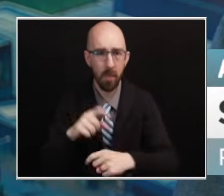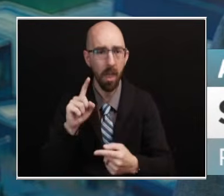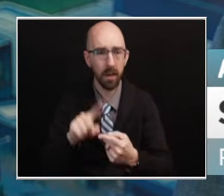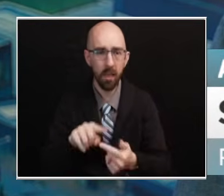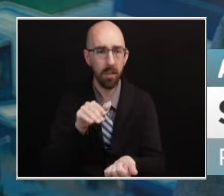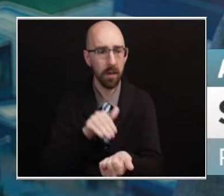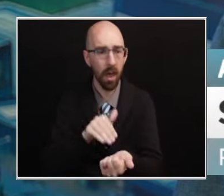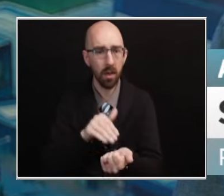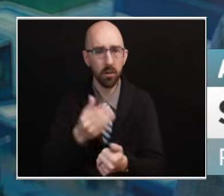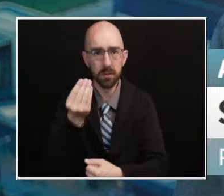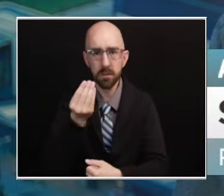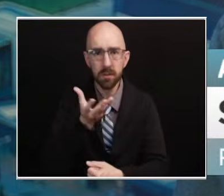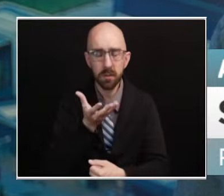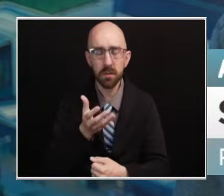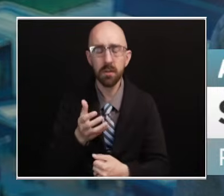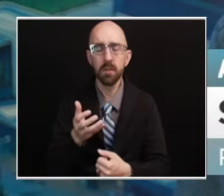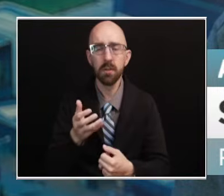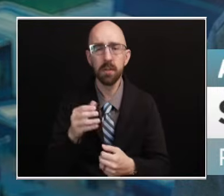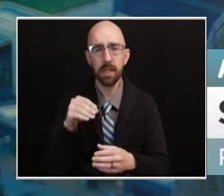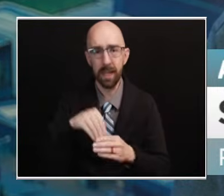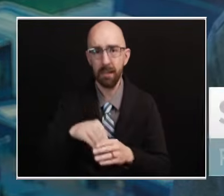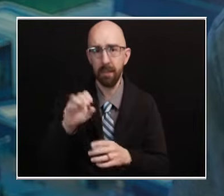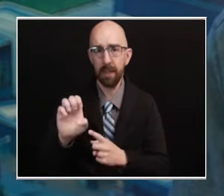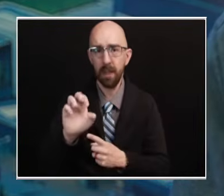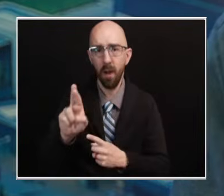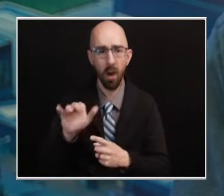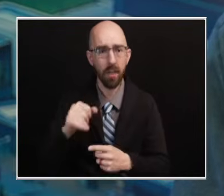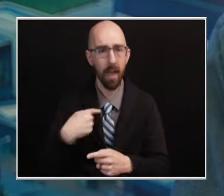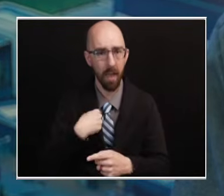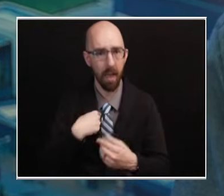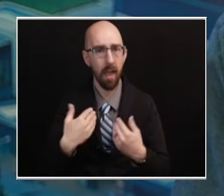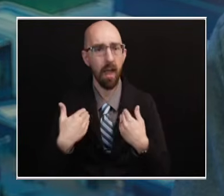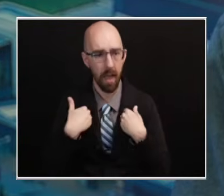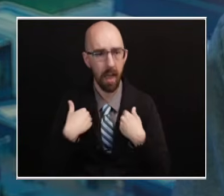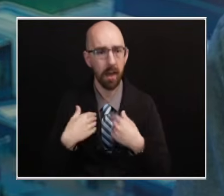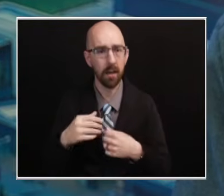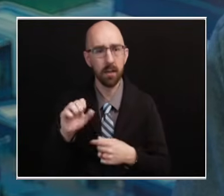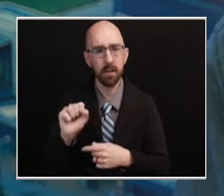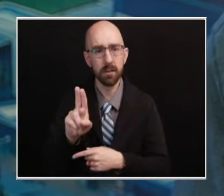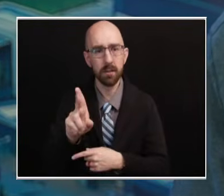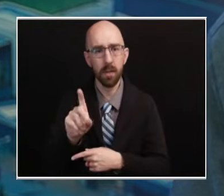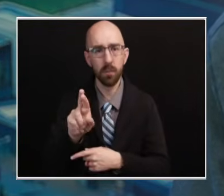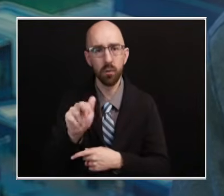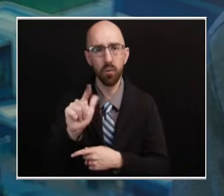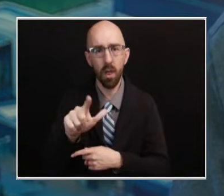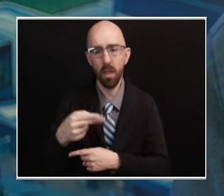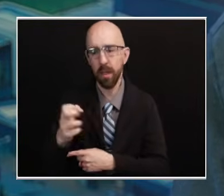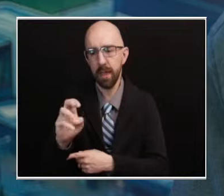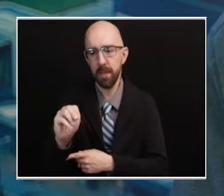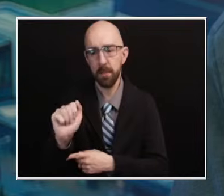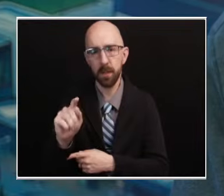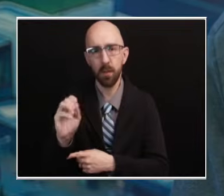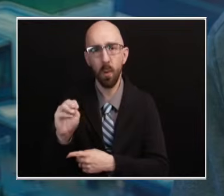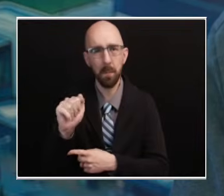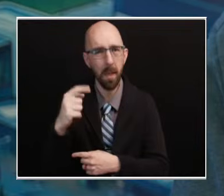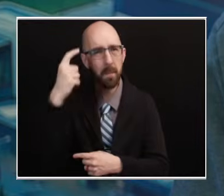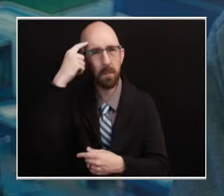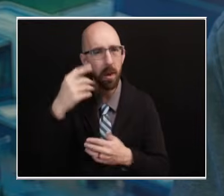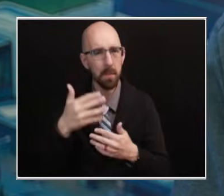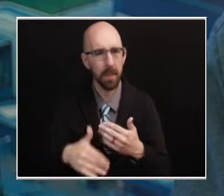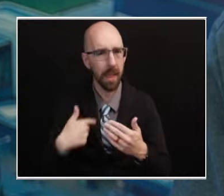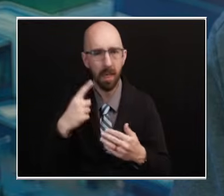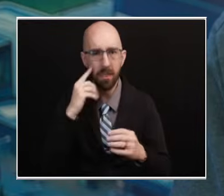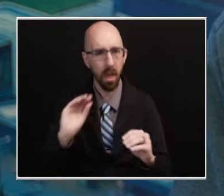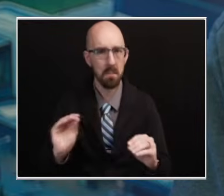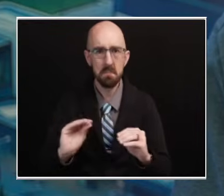me in the ER that I had a subdural hematoma, it never occurred to me that this was anything serious. It was just